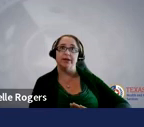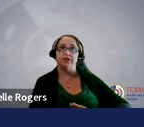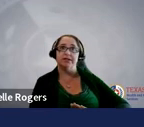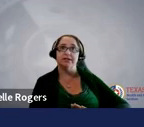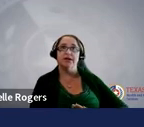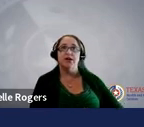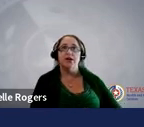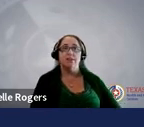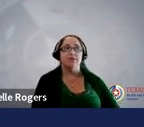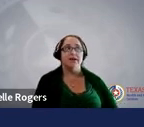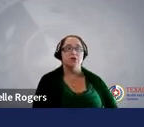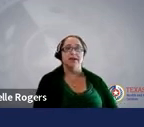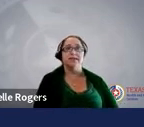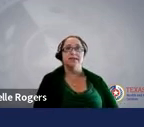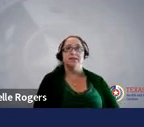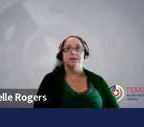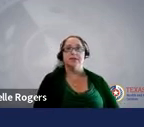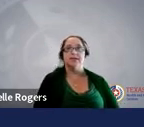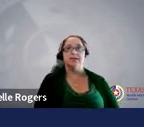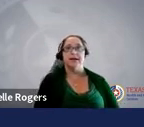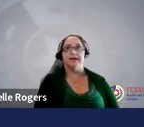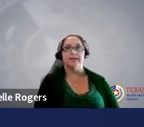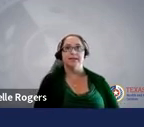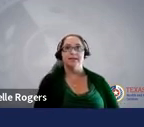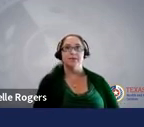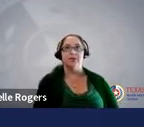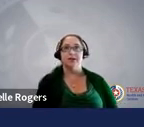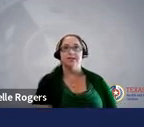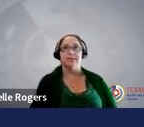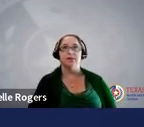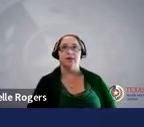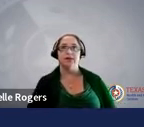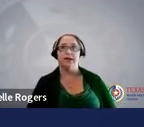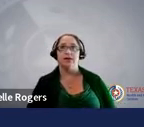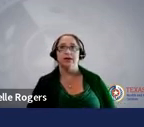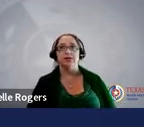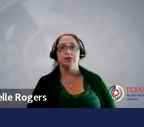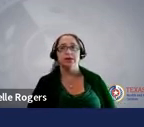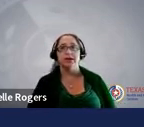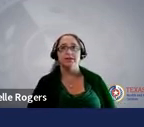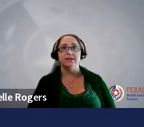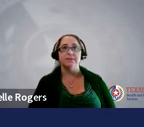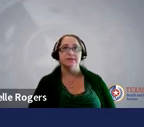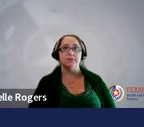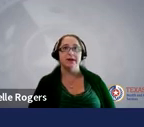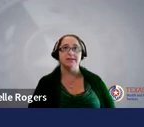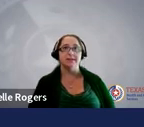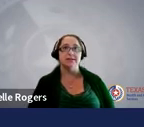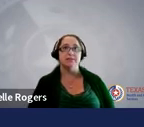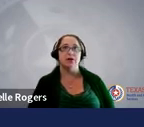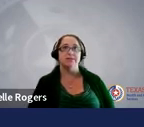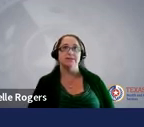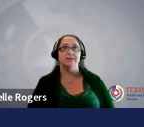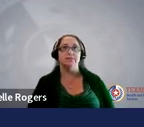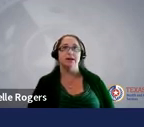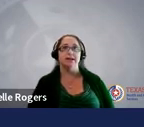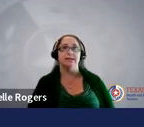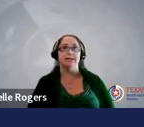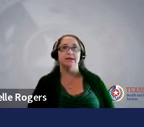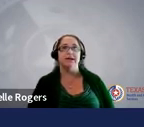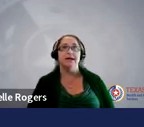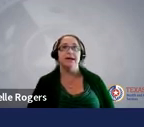LMHAs and LBHAs, provide crisis services and access to specialized mental health care, including evidence-based practices,